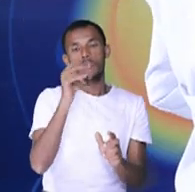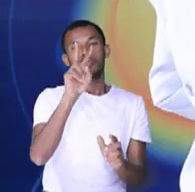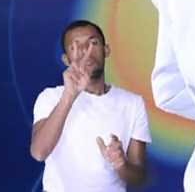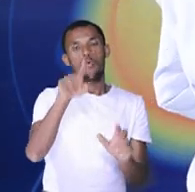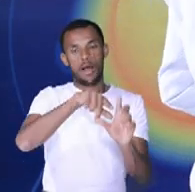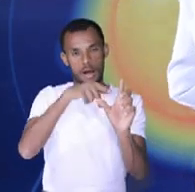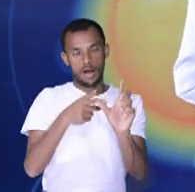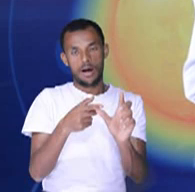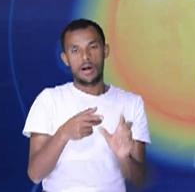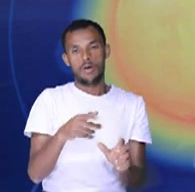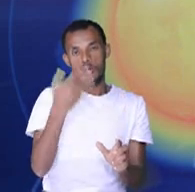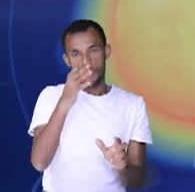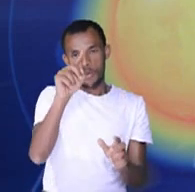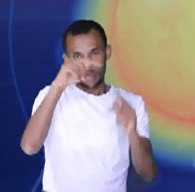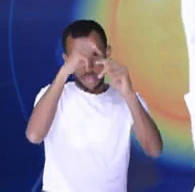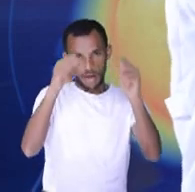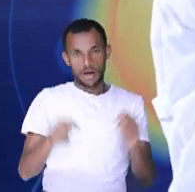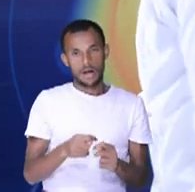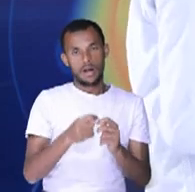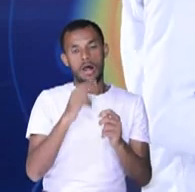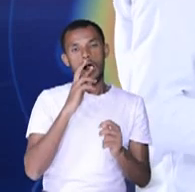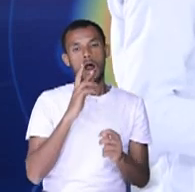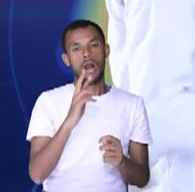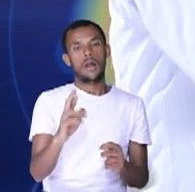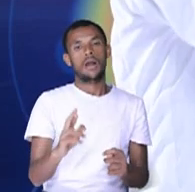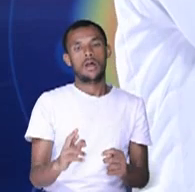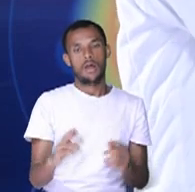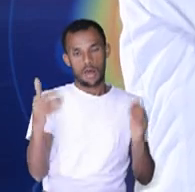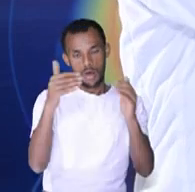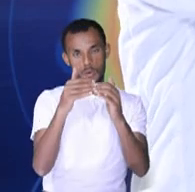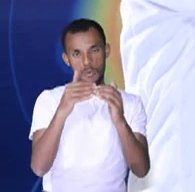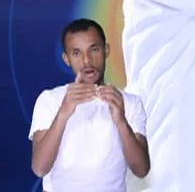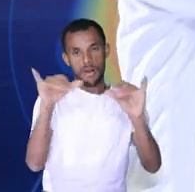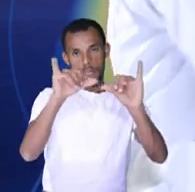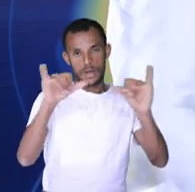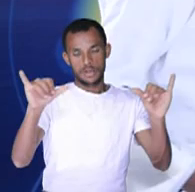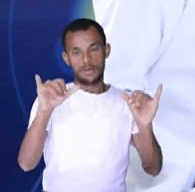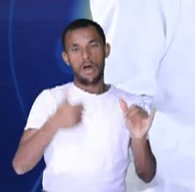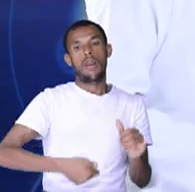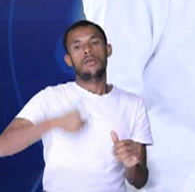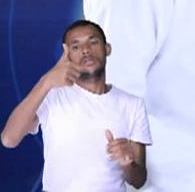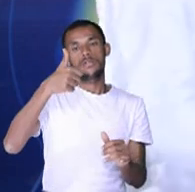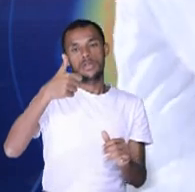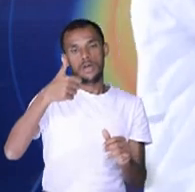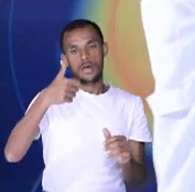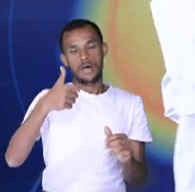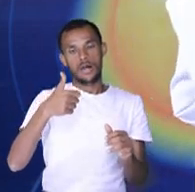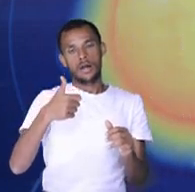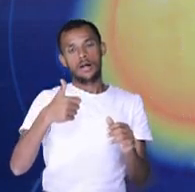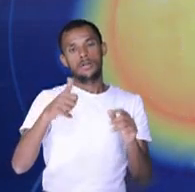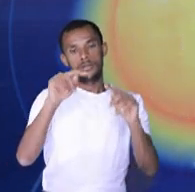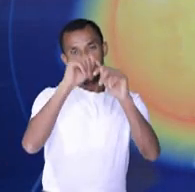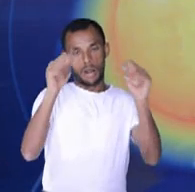angles of one triangle are equal in measure to other angles of another triangle, or